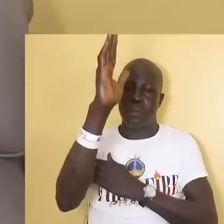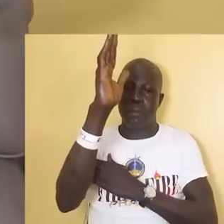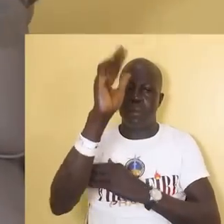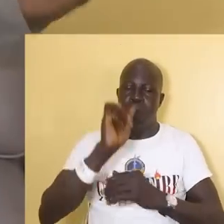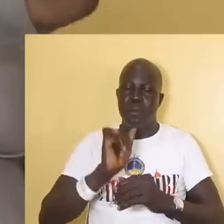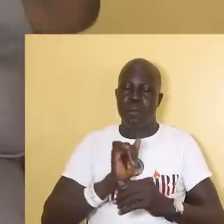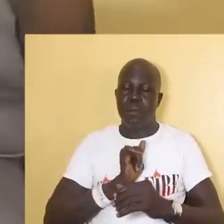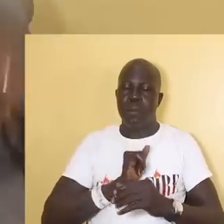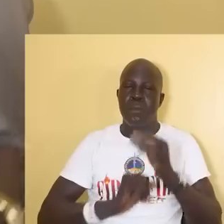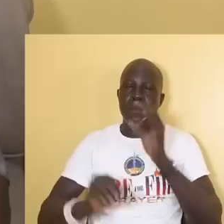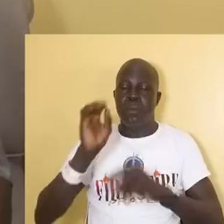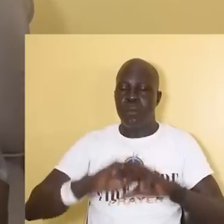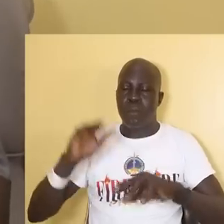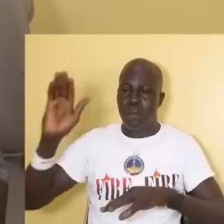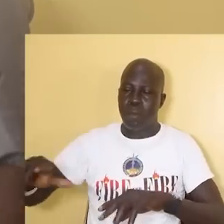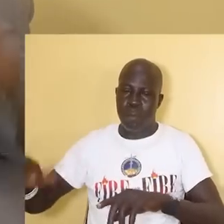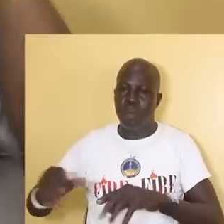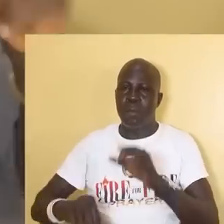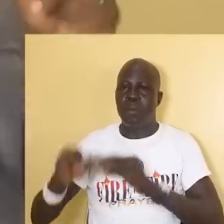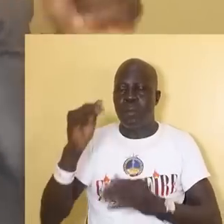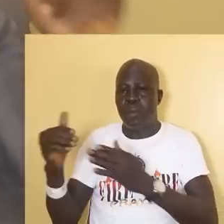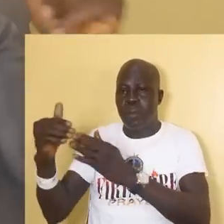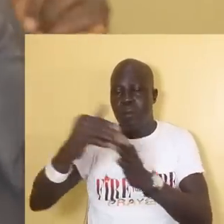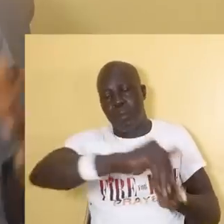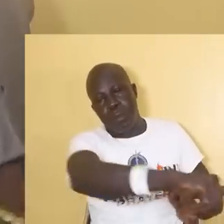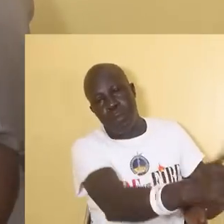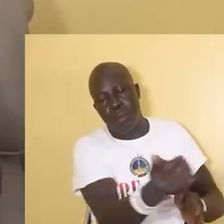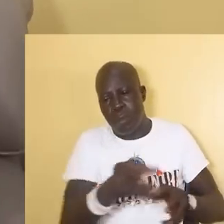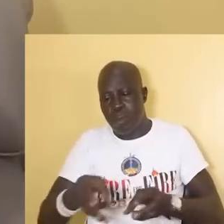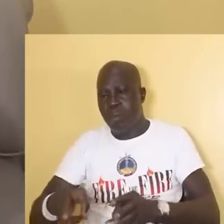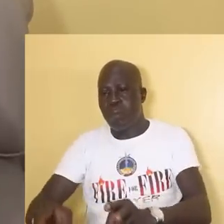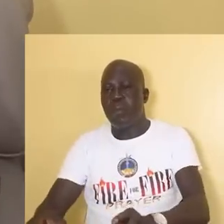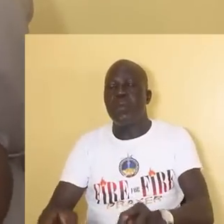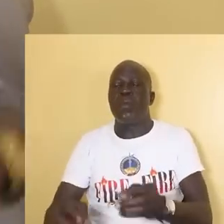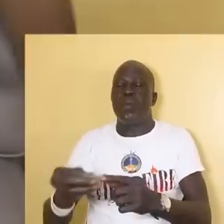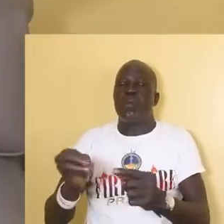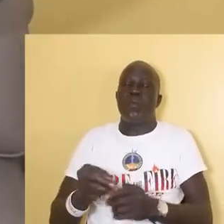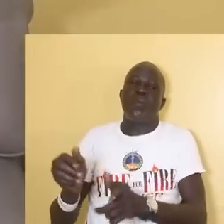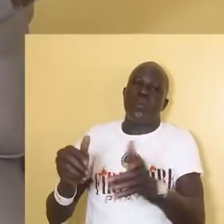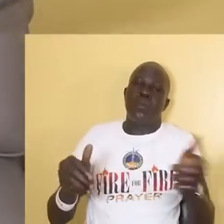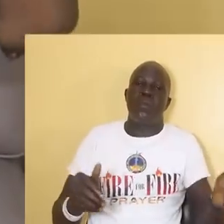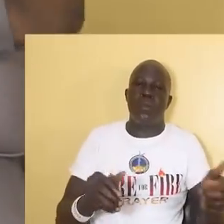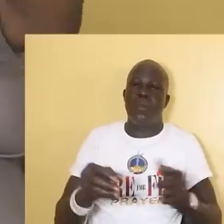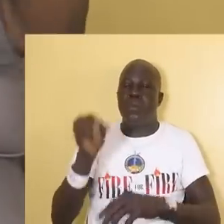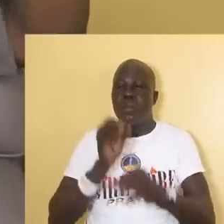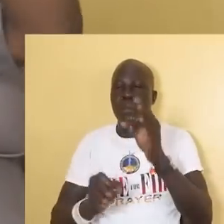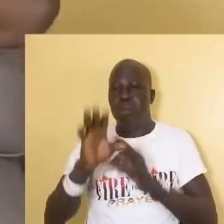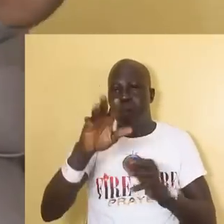God. Ayafi, or else, if I move to the right, abisios, not to the left, if it's